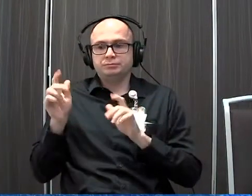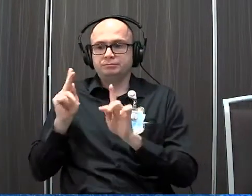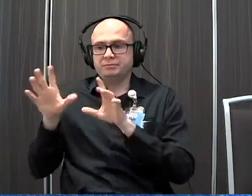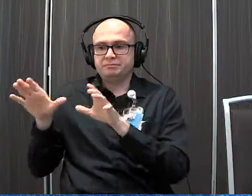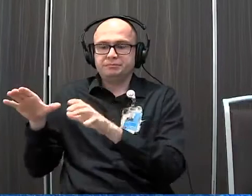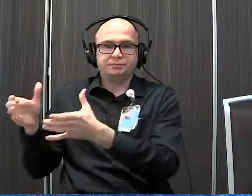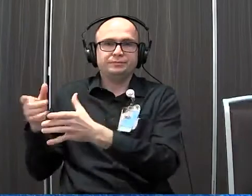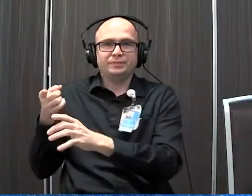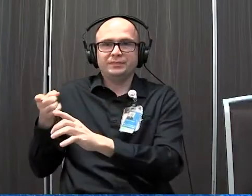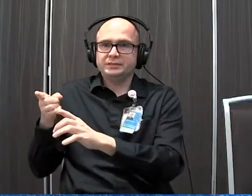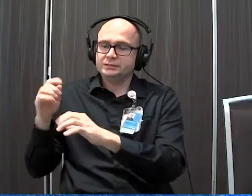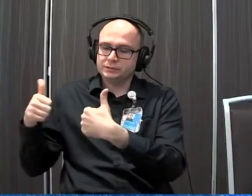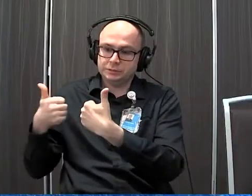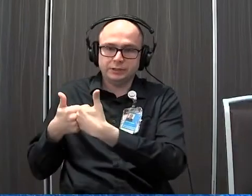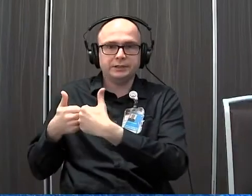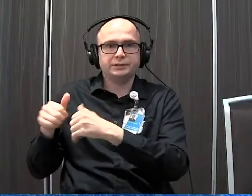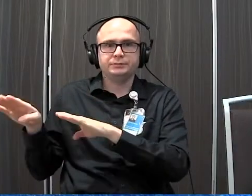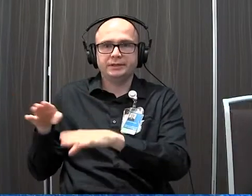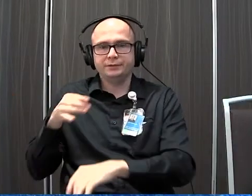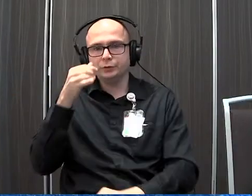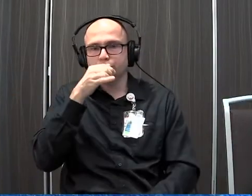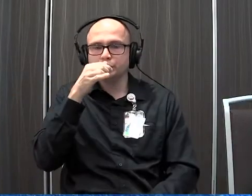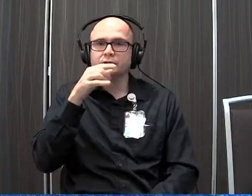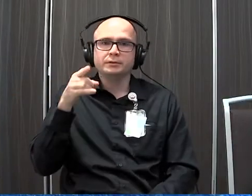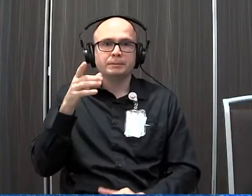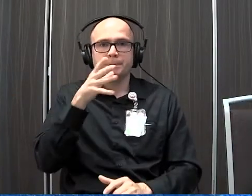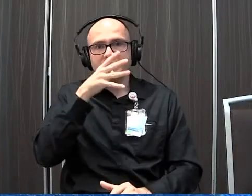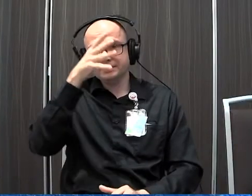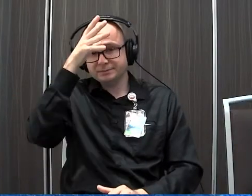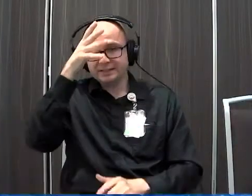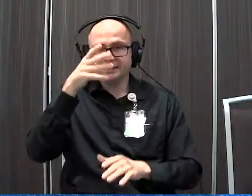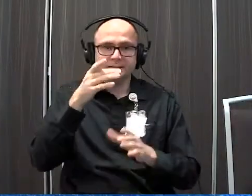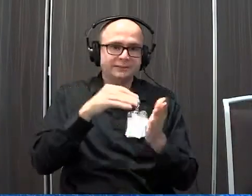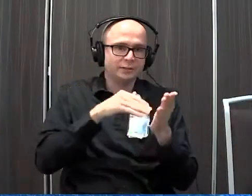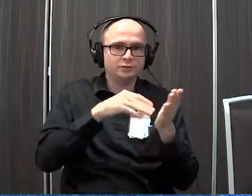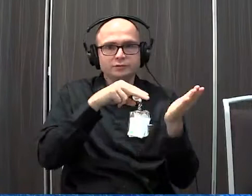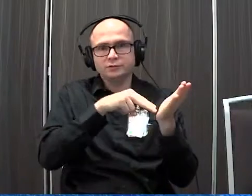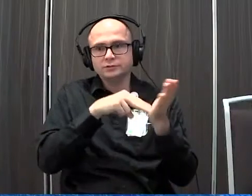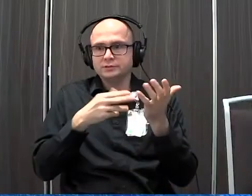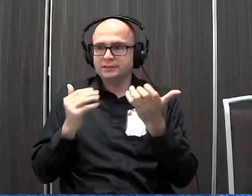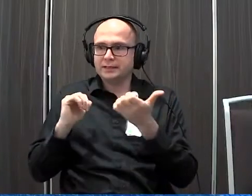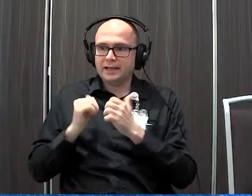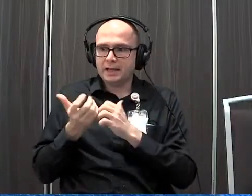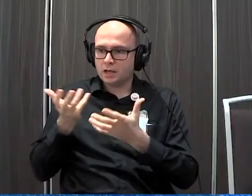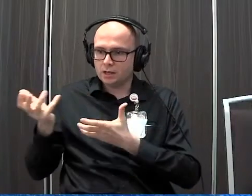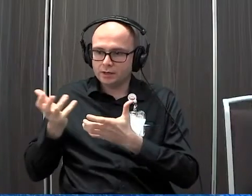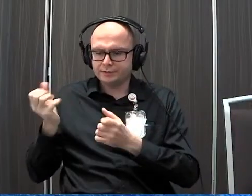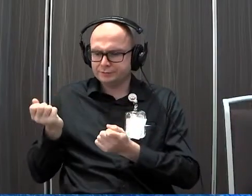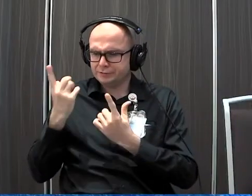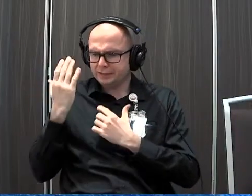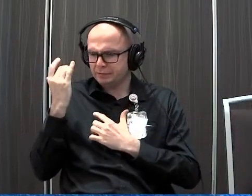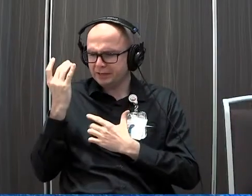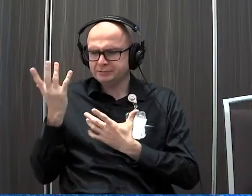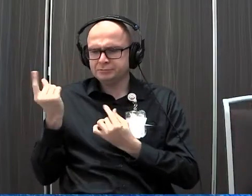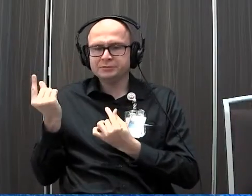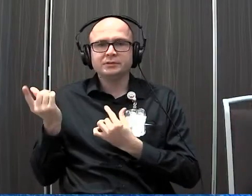pretty challenging behaviors, and it can be really hard for parents and professionals to be able to not only understand the behavior, but